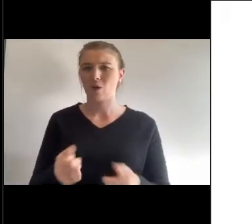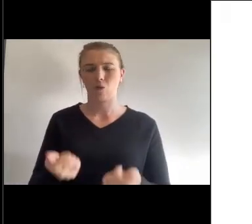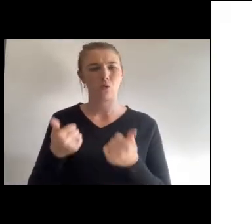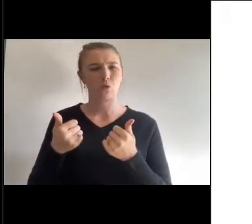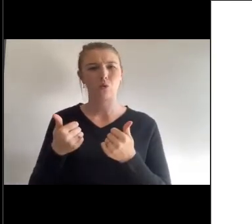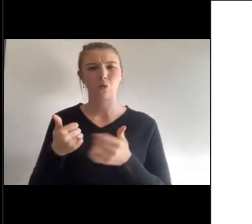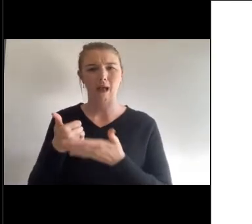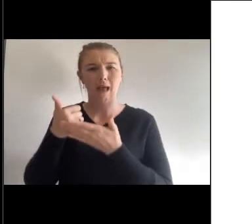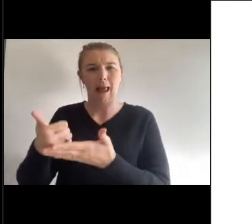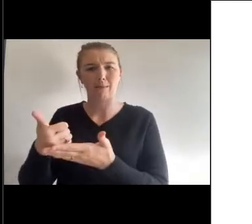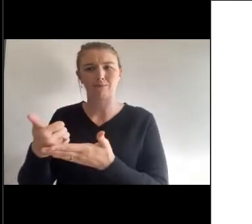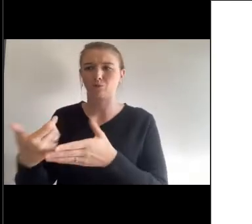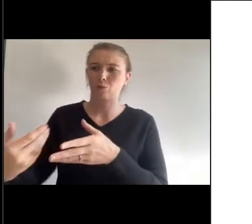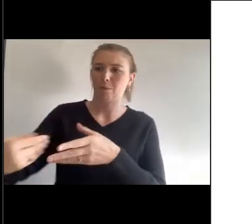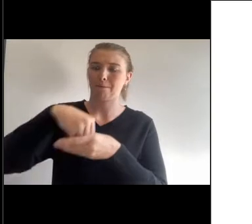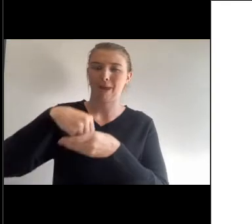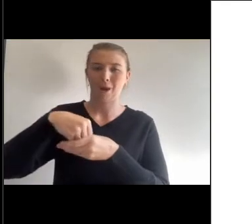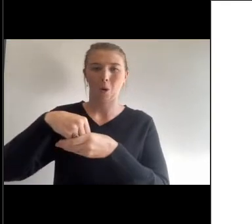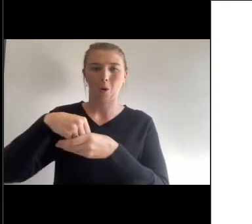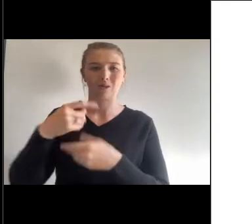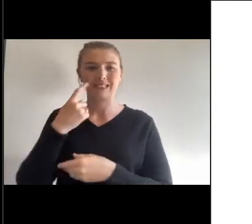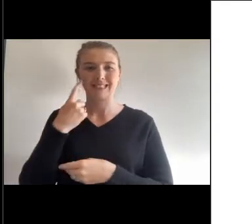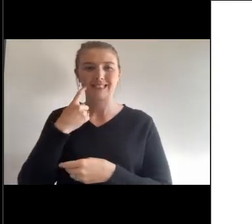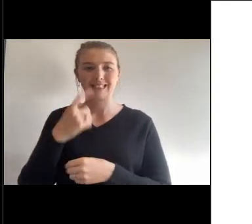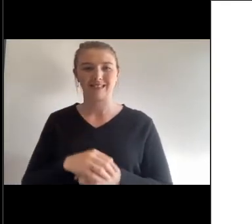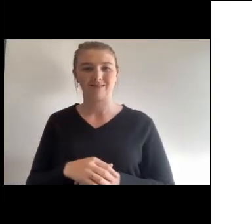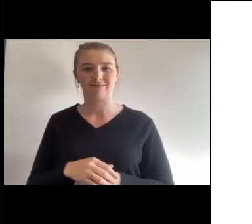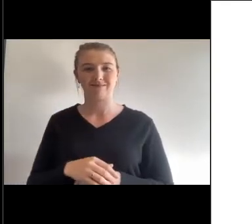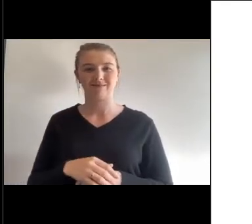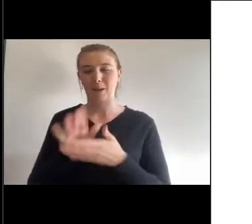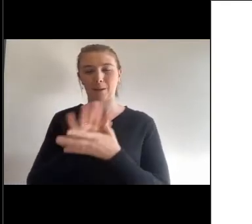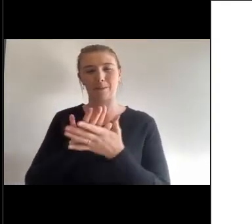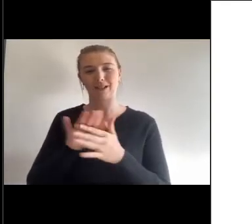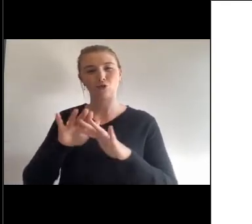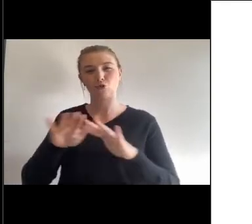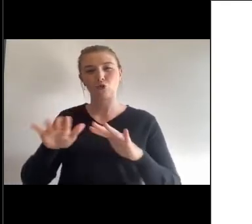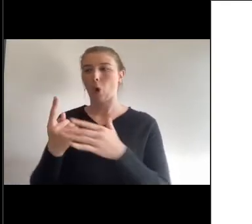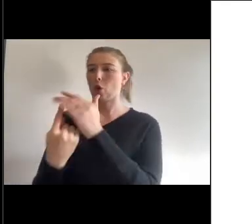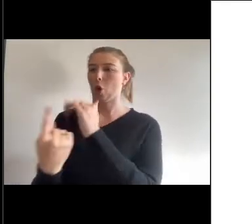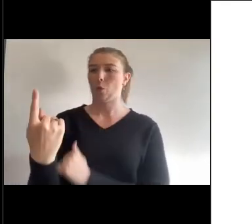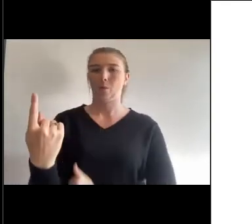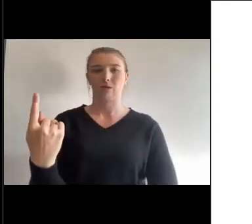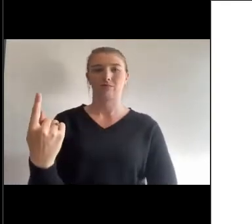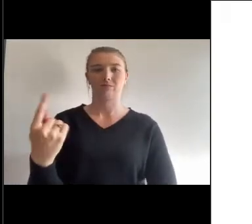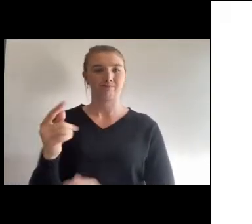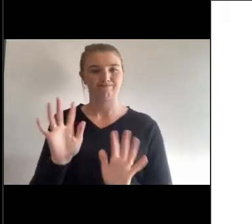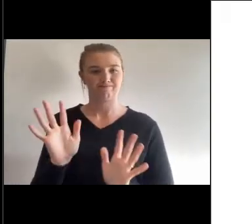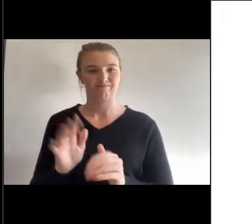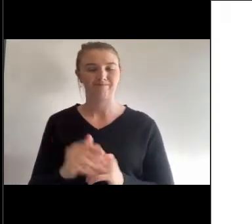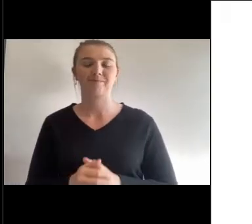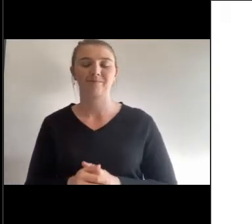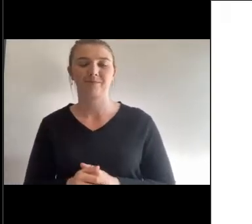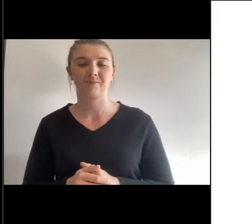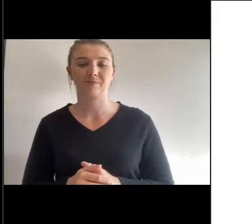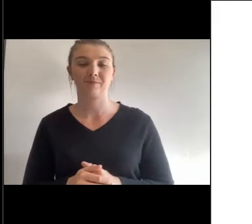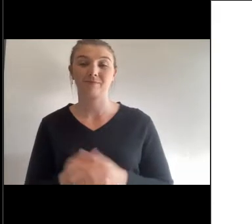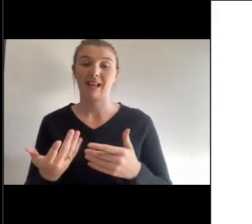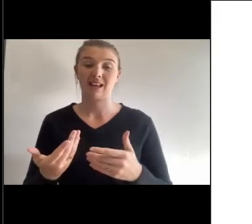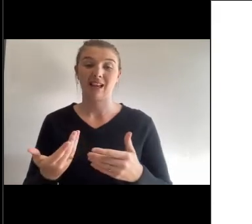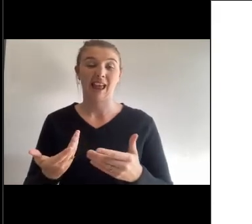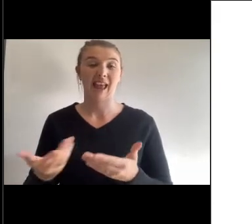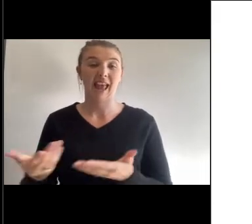assumptions made about you or not being the only, as I've just described. Inclusion, when you see the organization